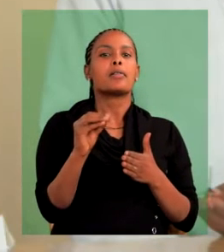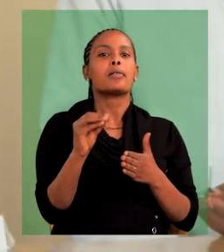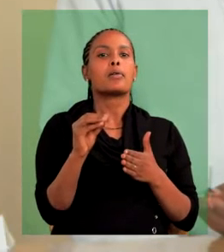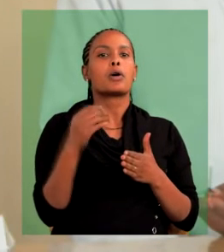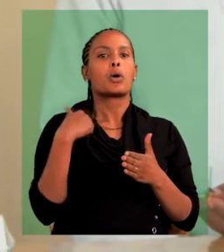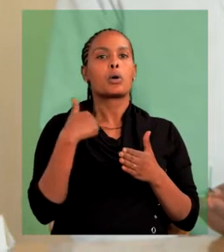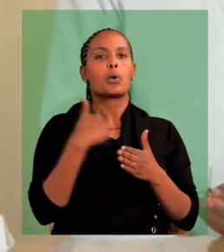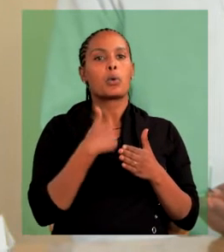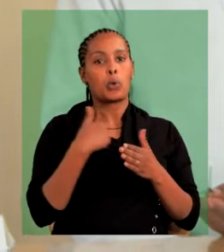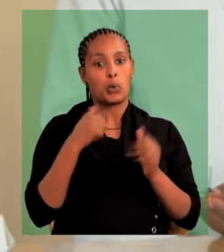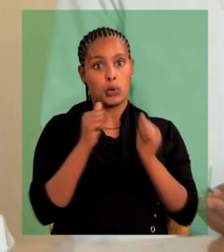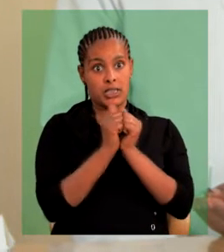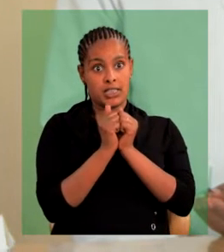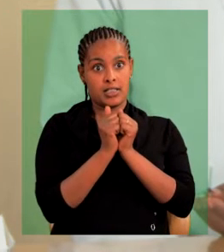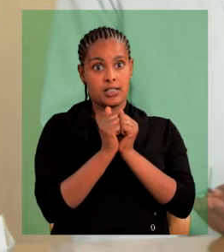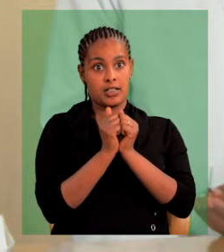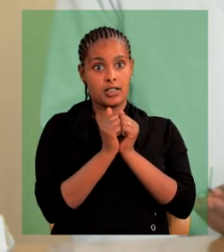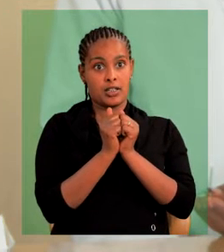with our